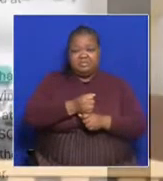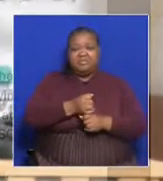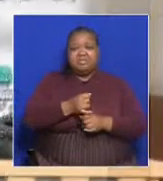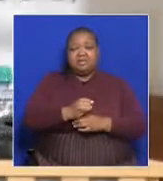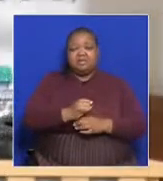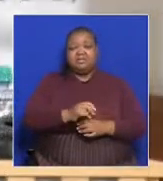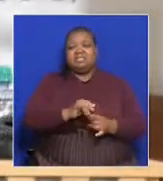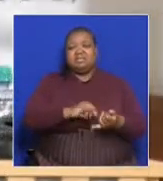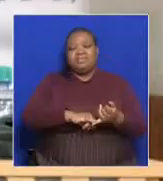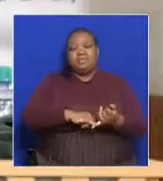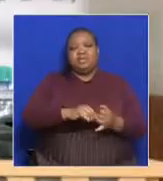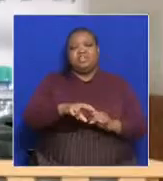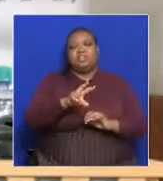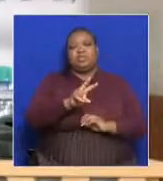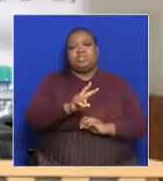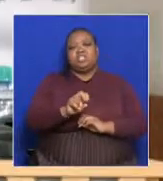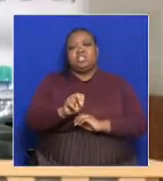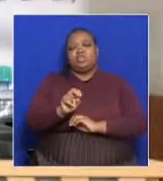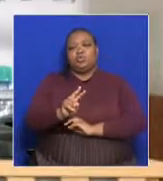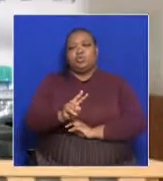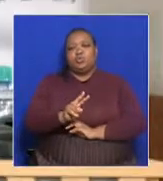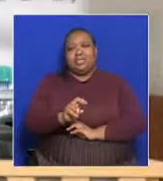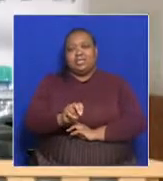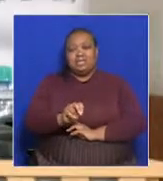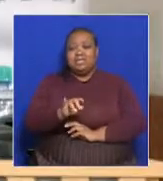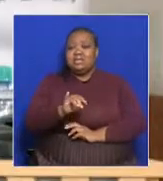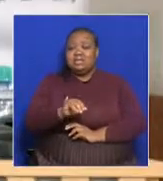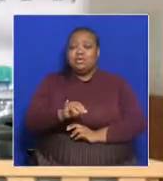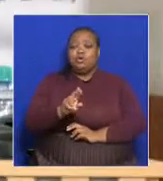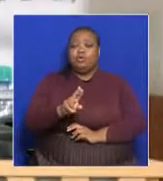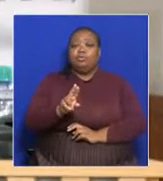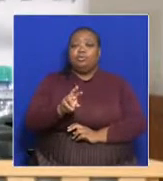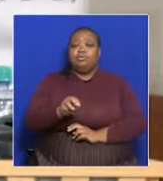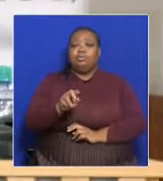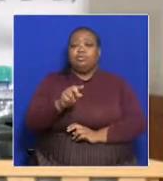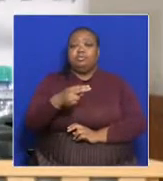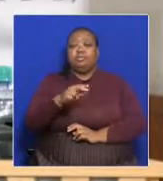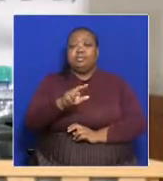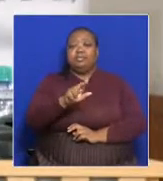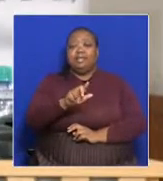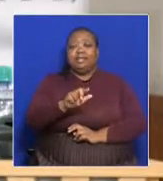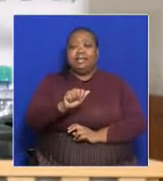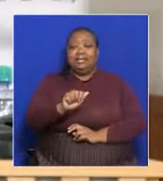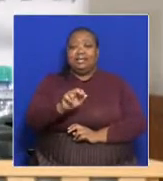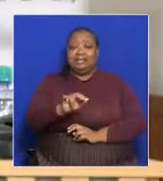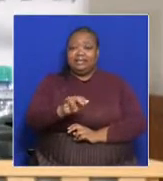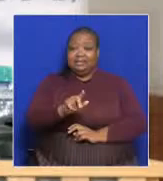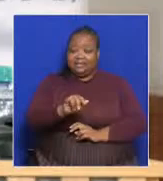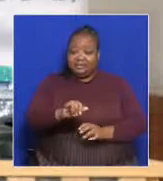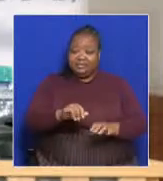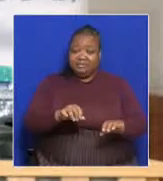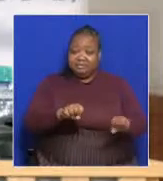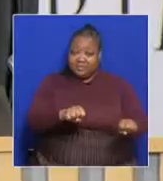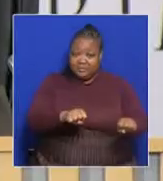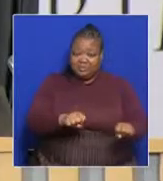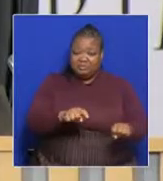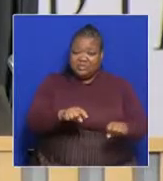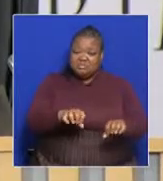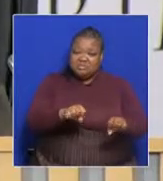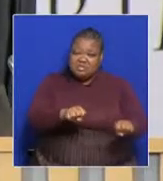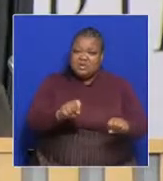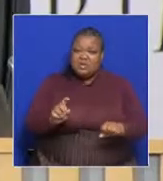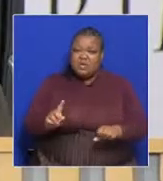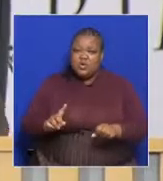Umhlali seizure that you spoke of? That's correct. Okay. What was seized there and what was the quantity?